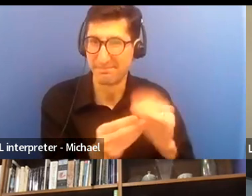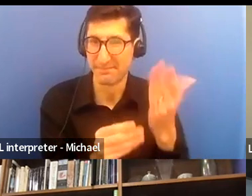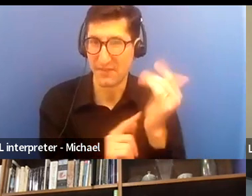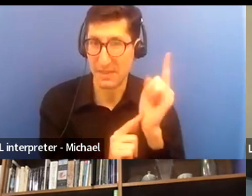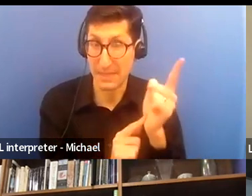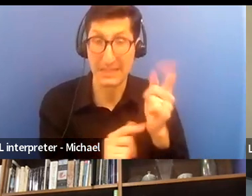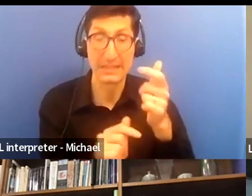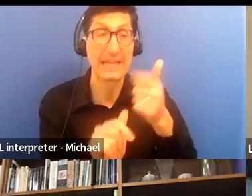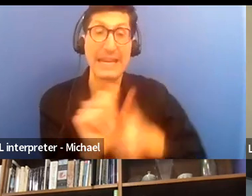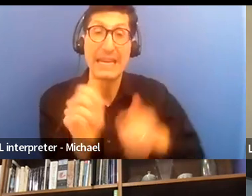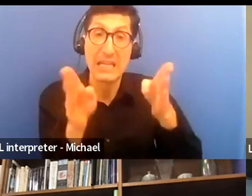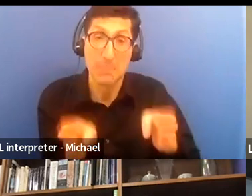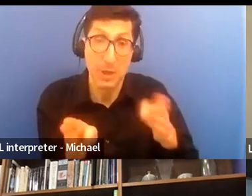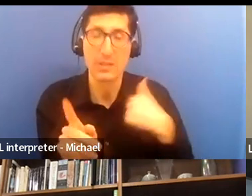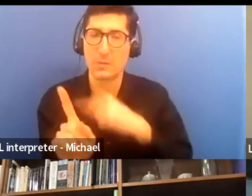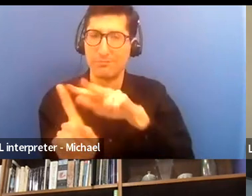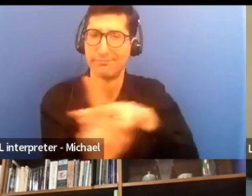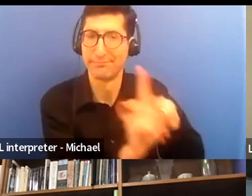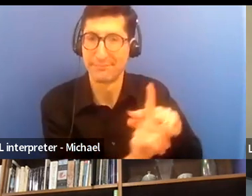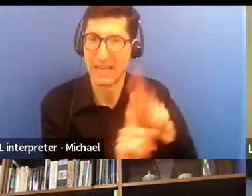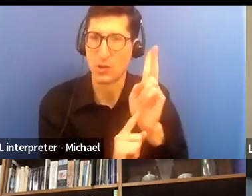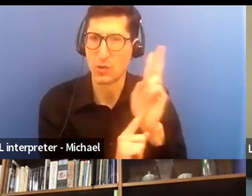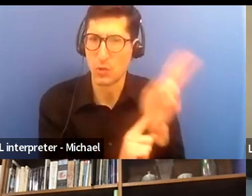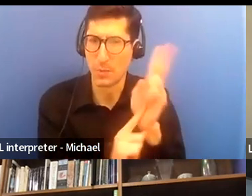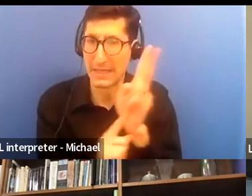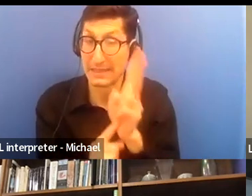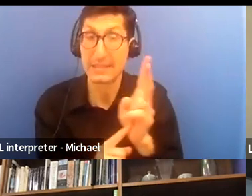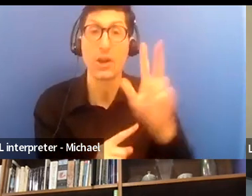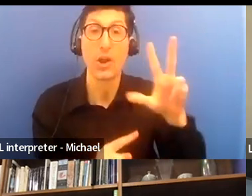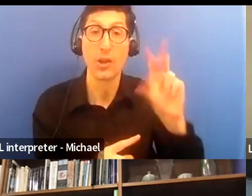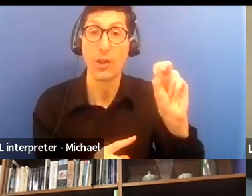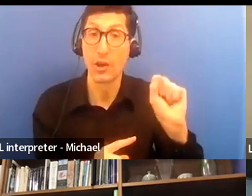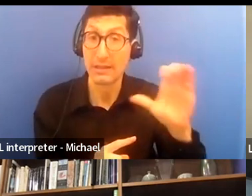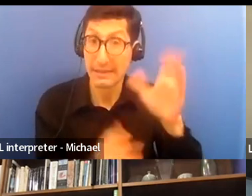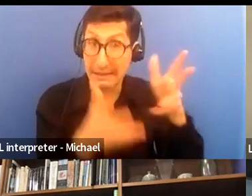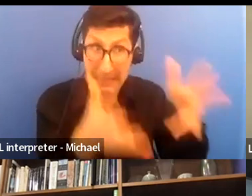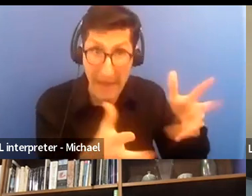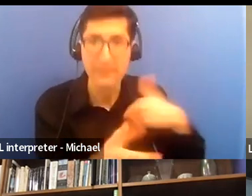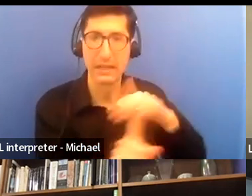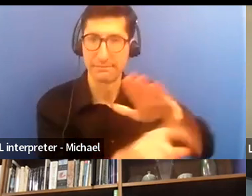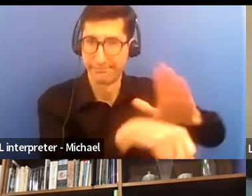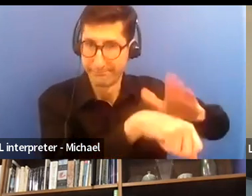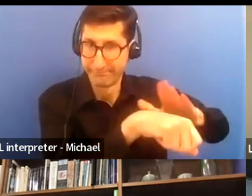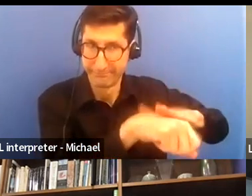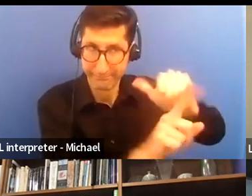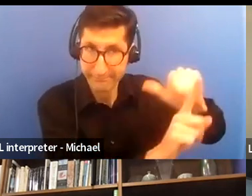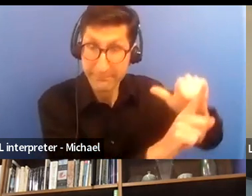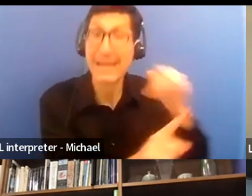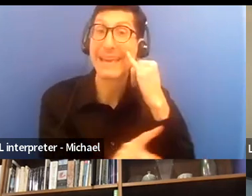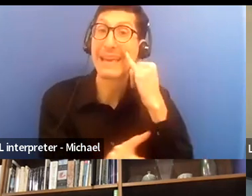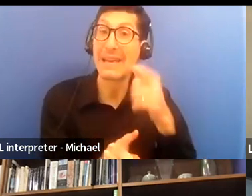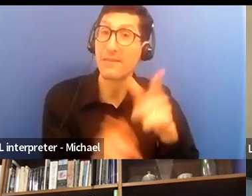person will have 2 minutes to speak, and I will remind you when you have 30 seconds remaining. Those who require